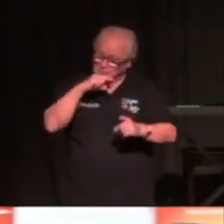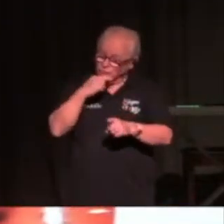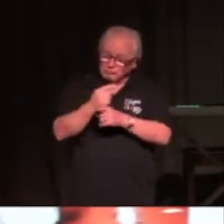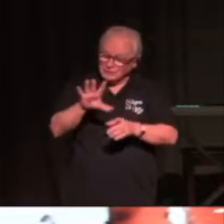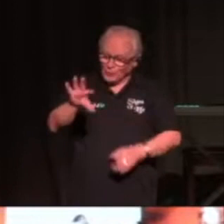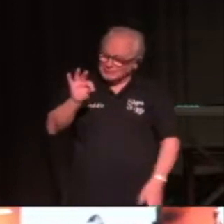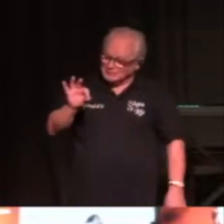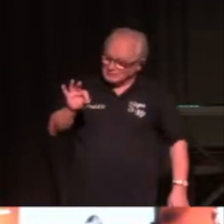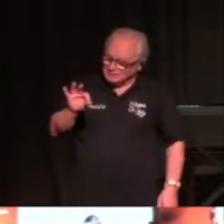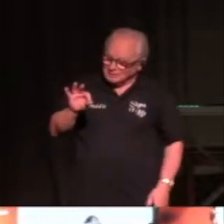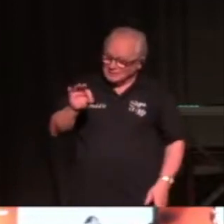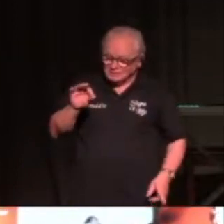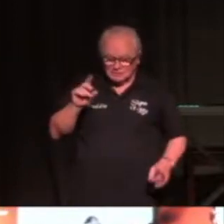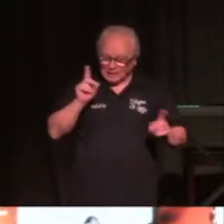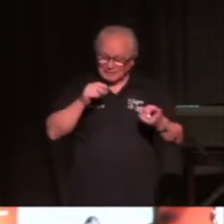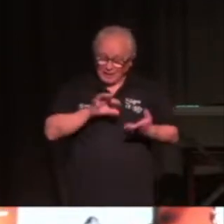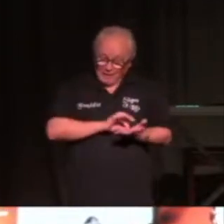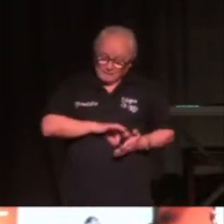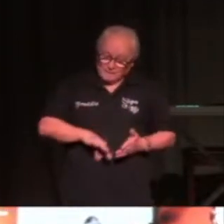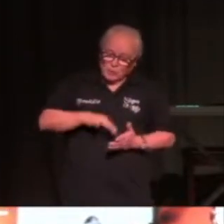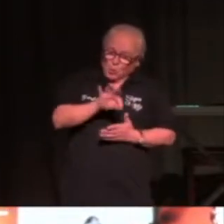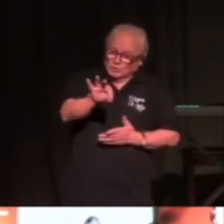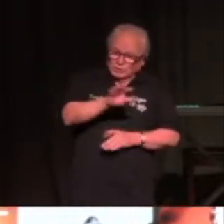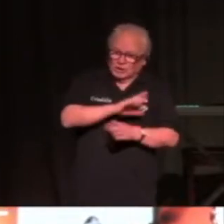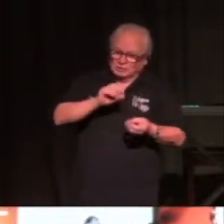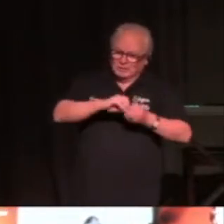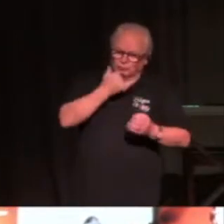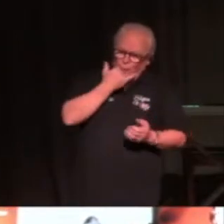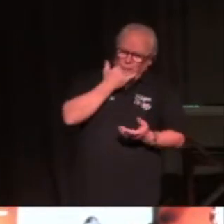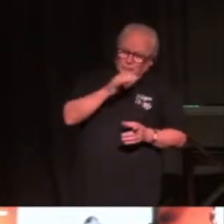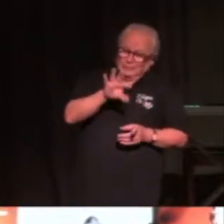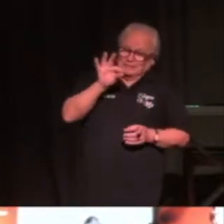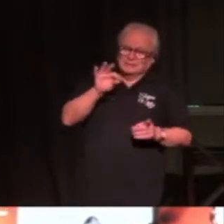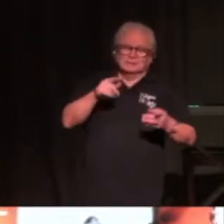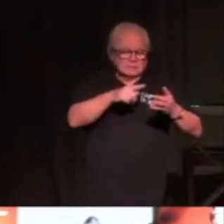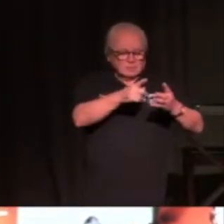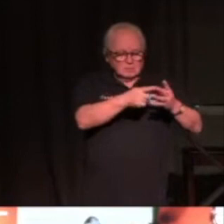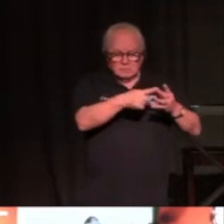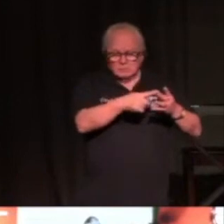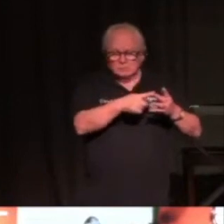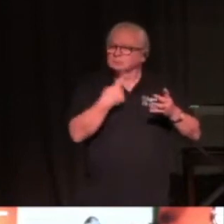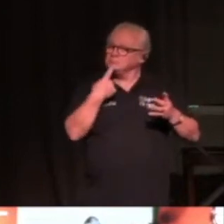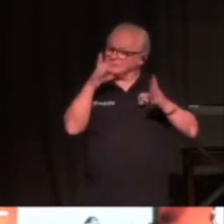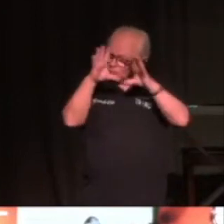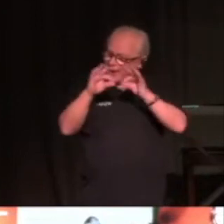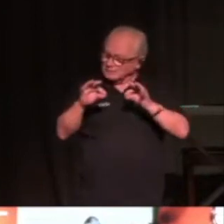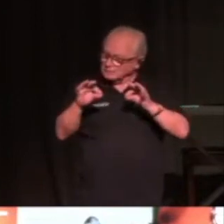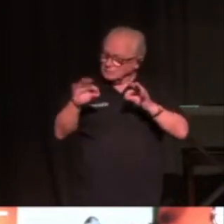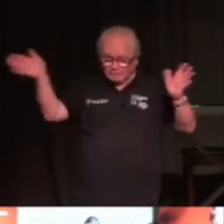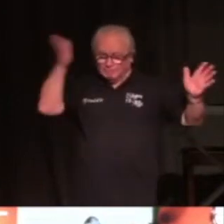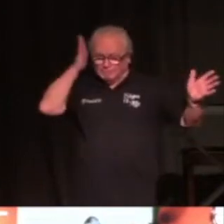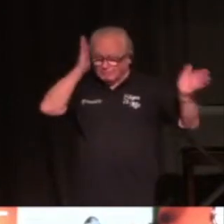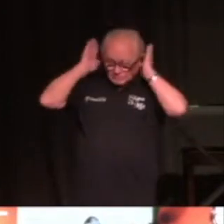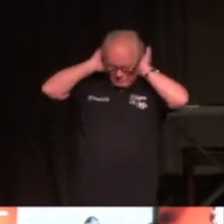be. Okay, so number two, be still and quiet your mind. Okay, shut out the noise of the